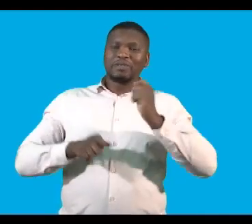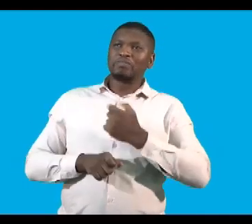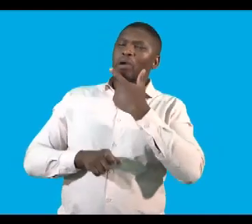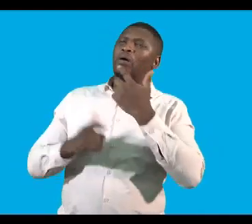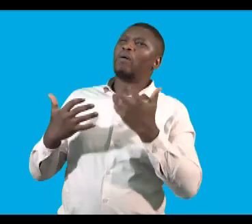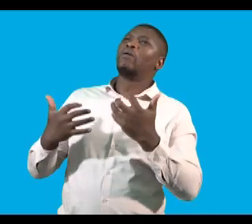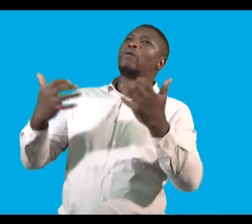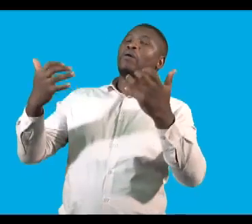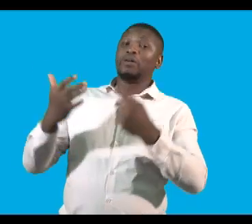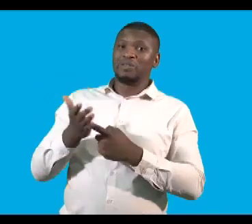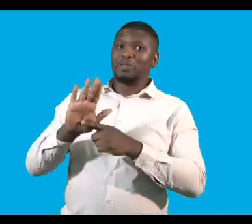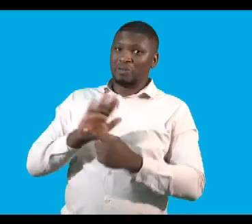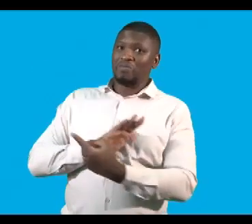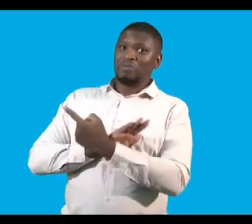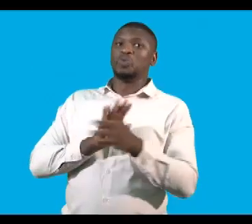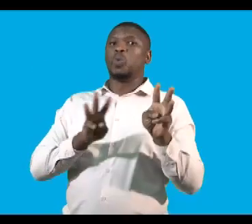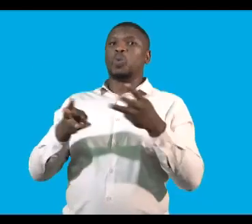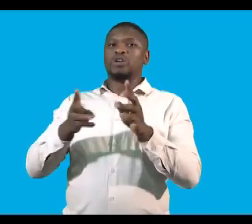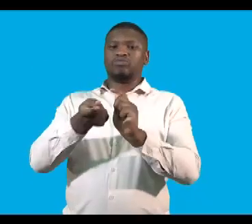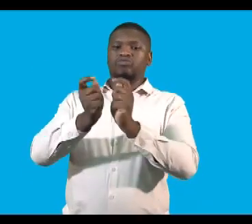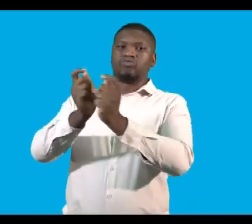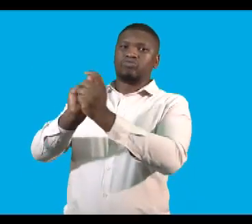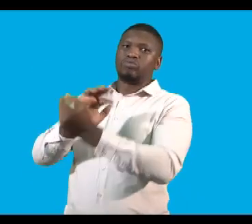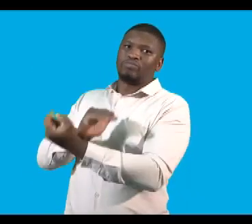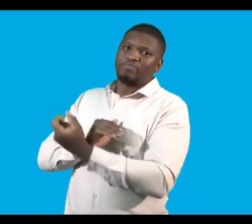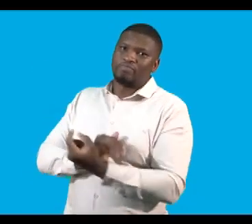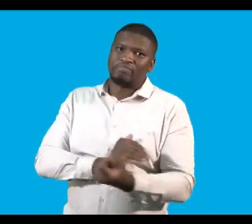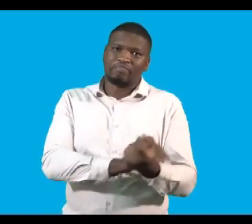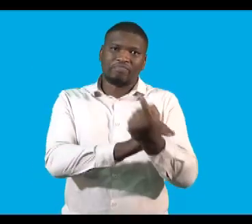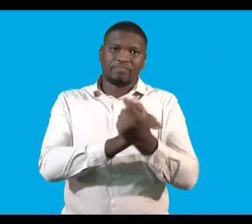satirizes the very critical issue of climate change.